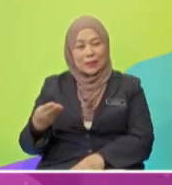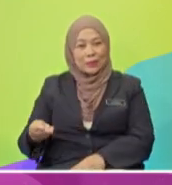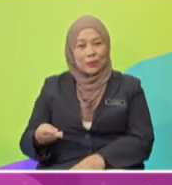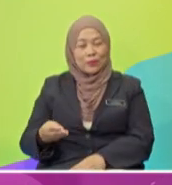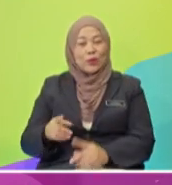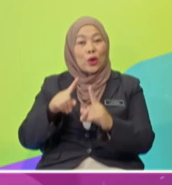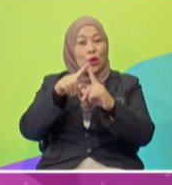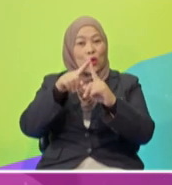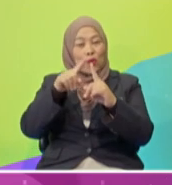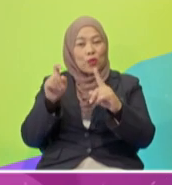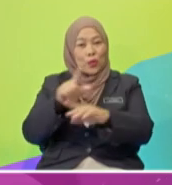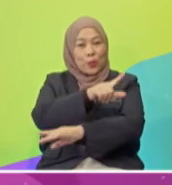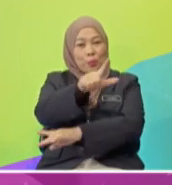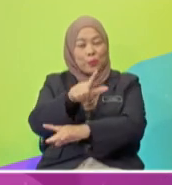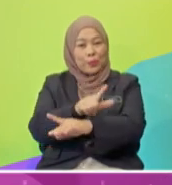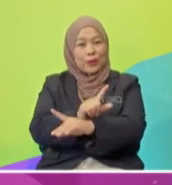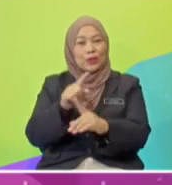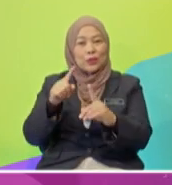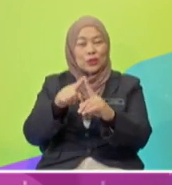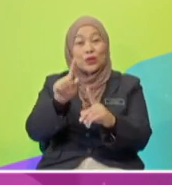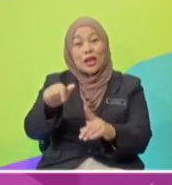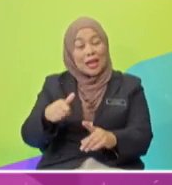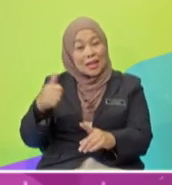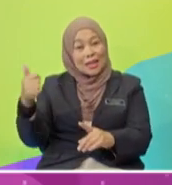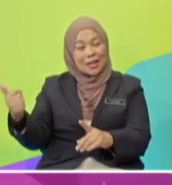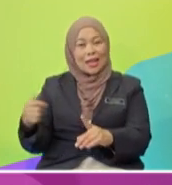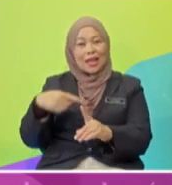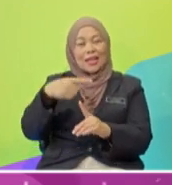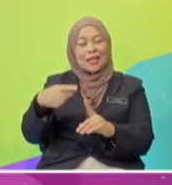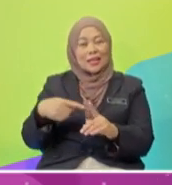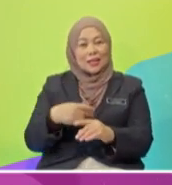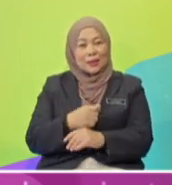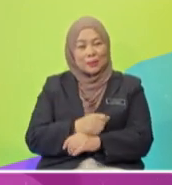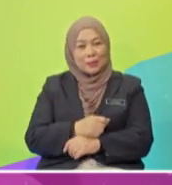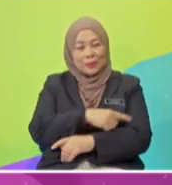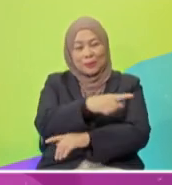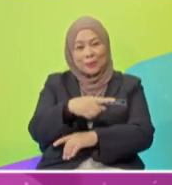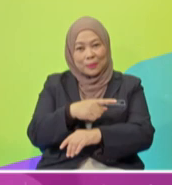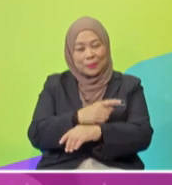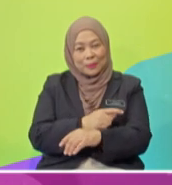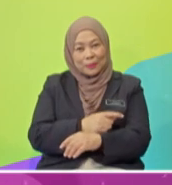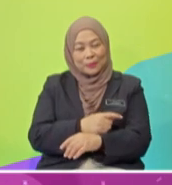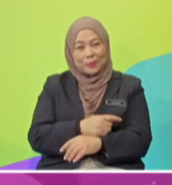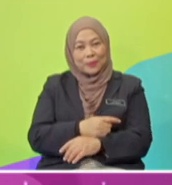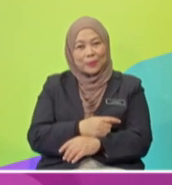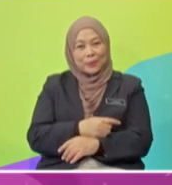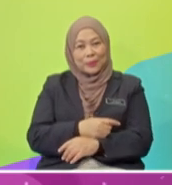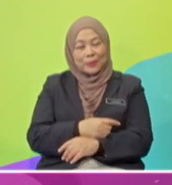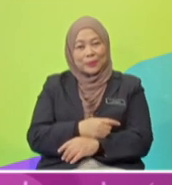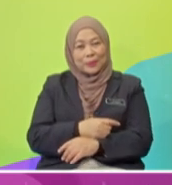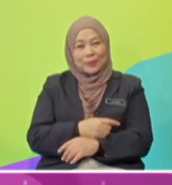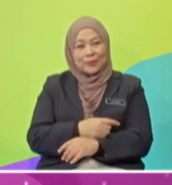to another location on land. The two main forms of land transport can be